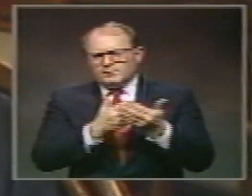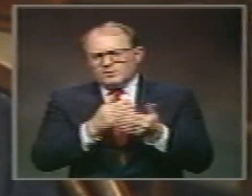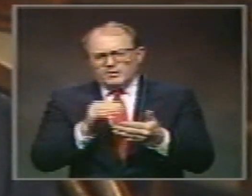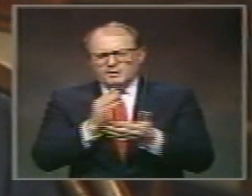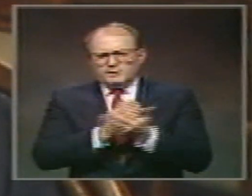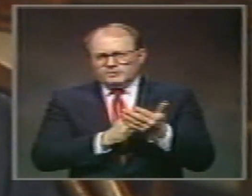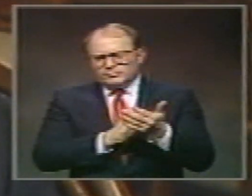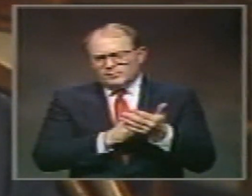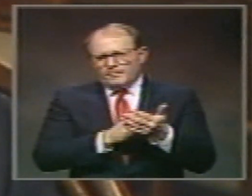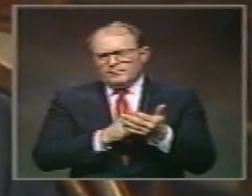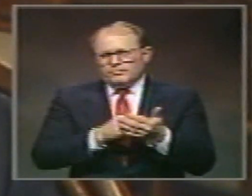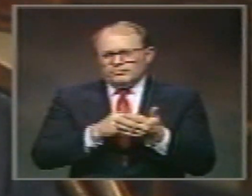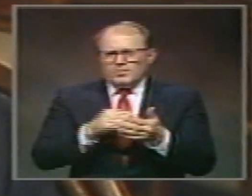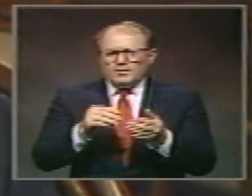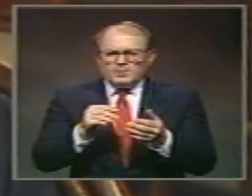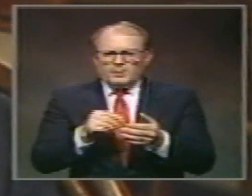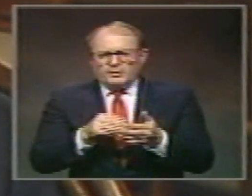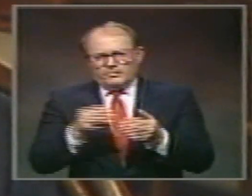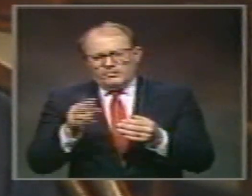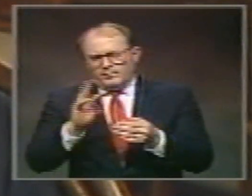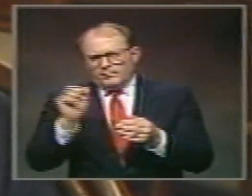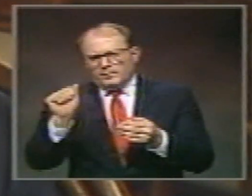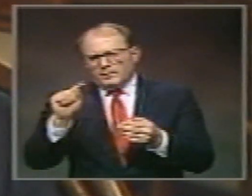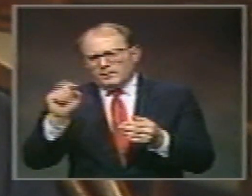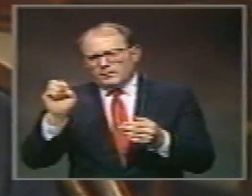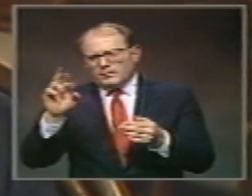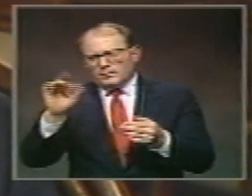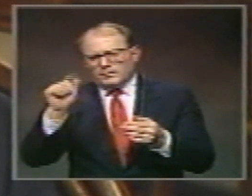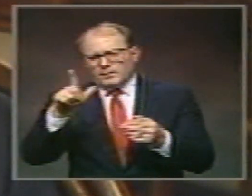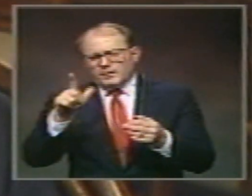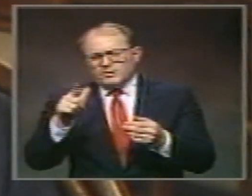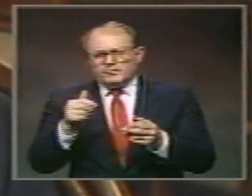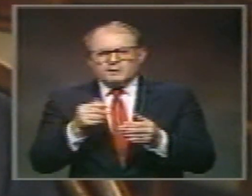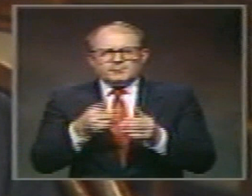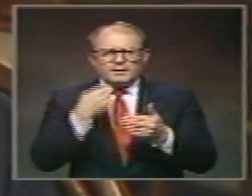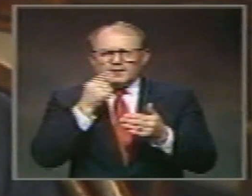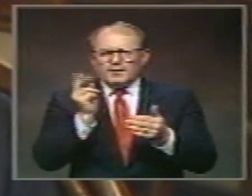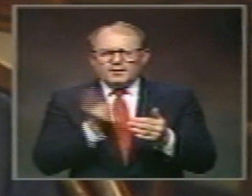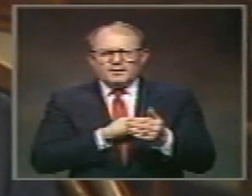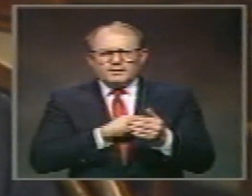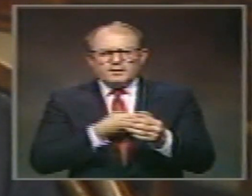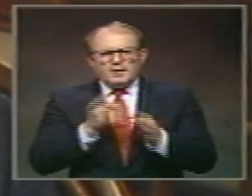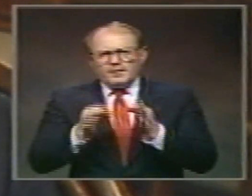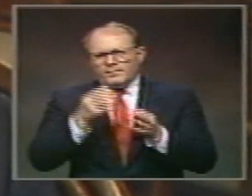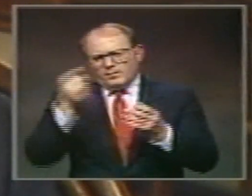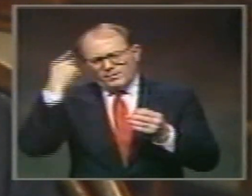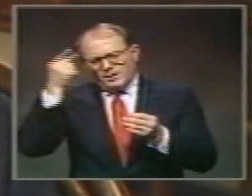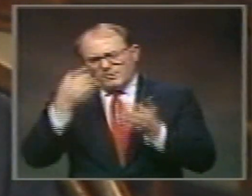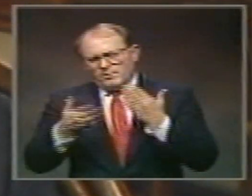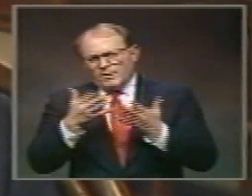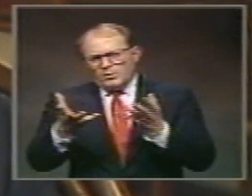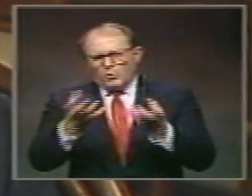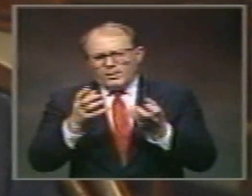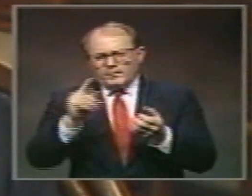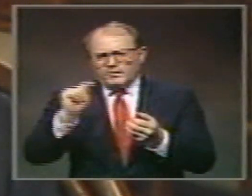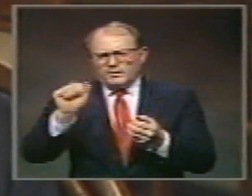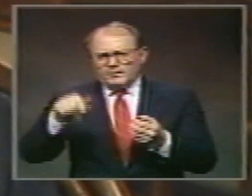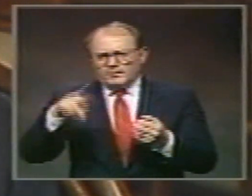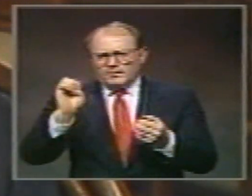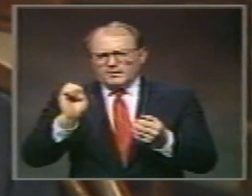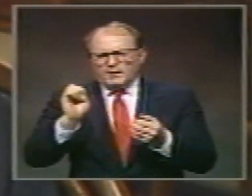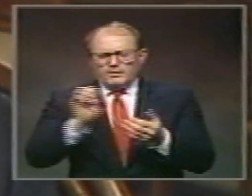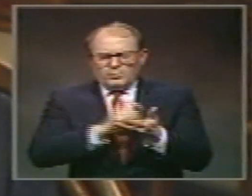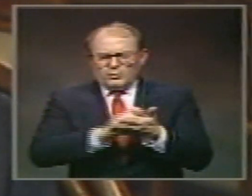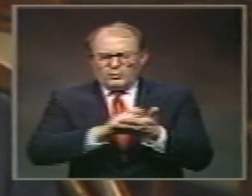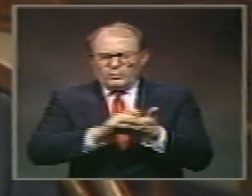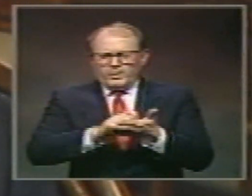respect your wishes and send you what you request with absolutely no strings attached. If you think you'd like an audio cassette tape or a